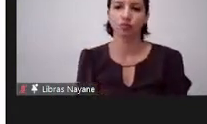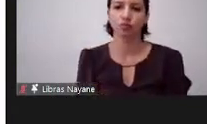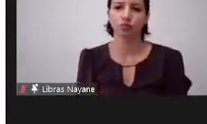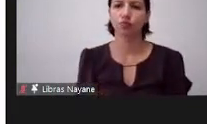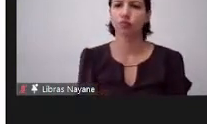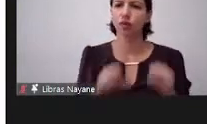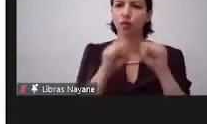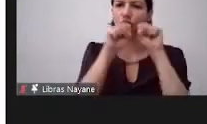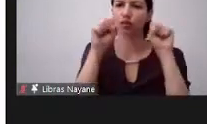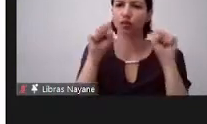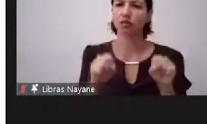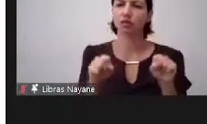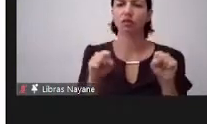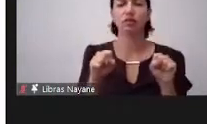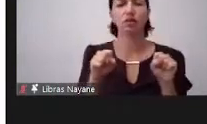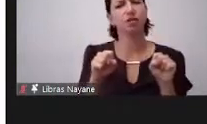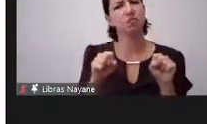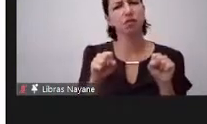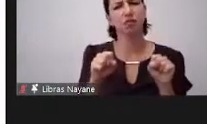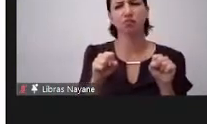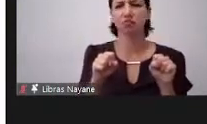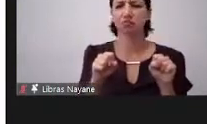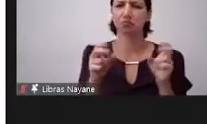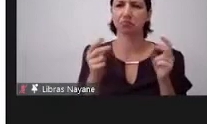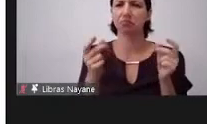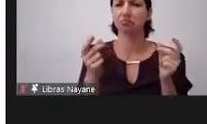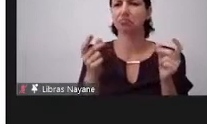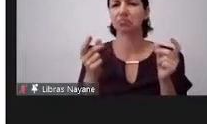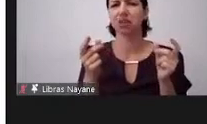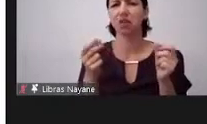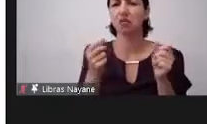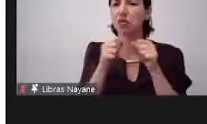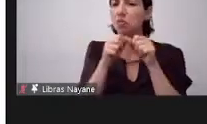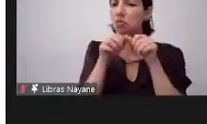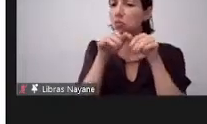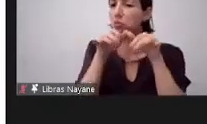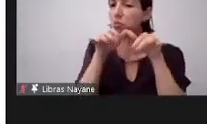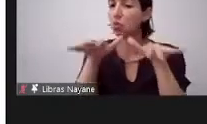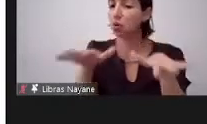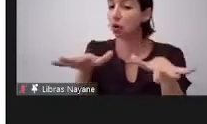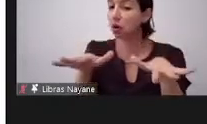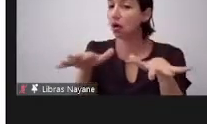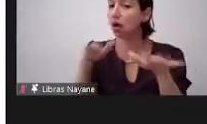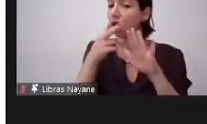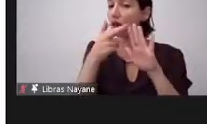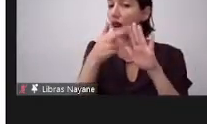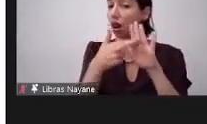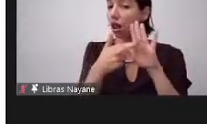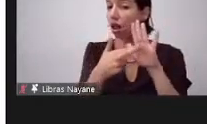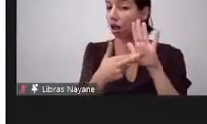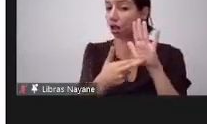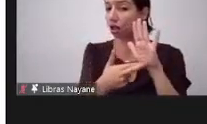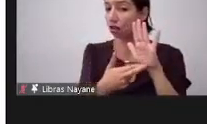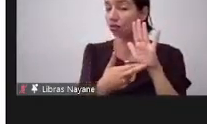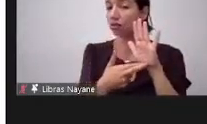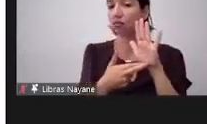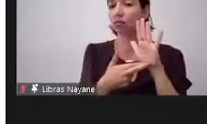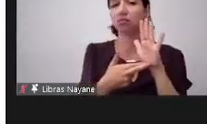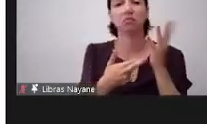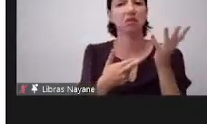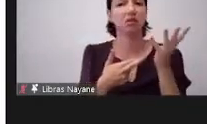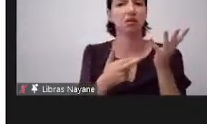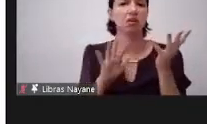to all types of schemes. So anyone who is not a taxpayer but is contributing will get a rebate on